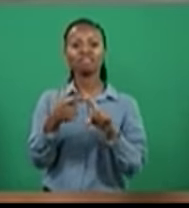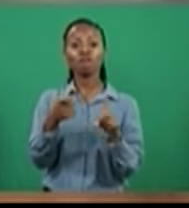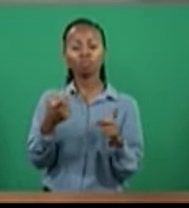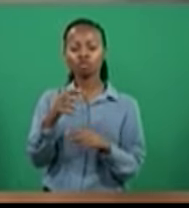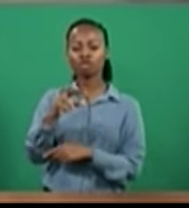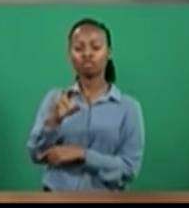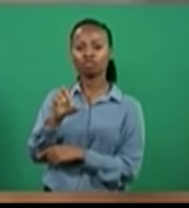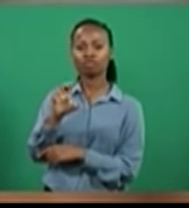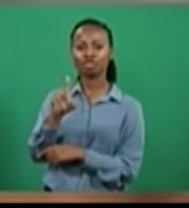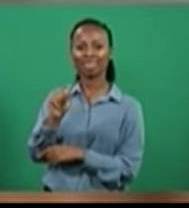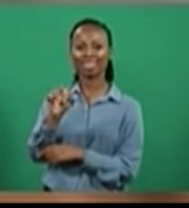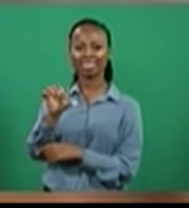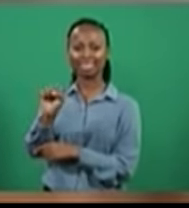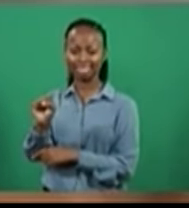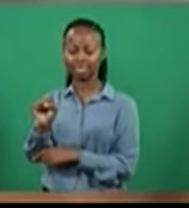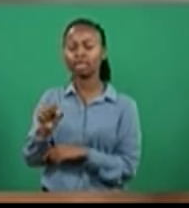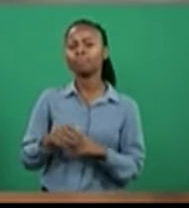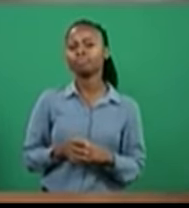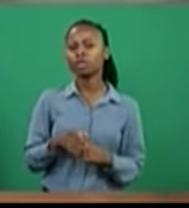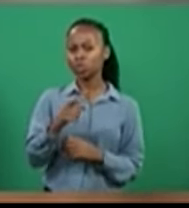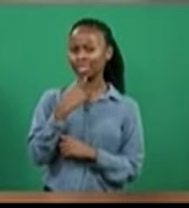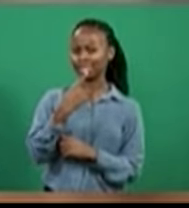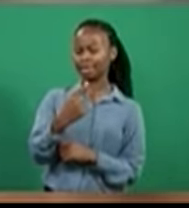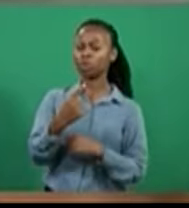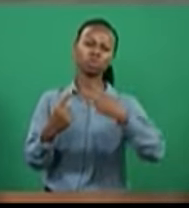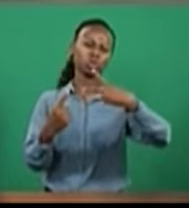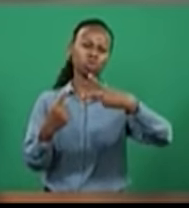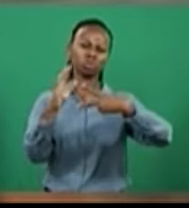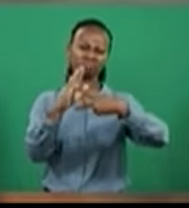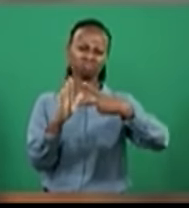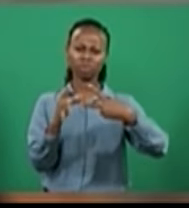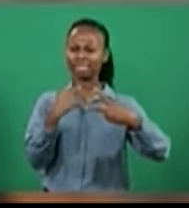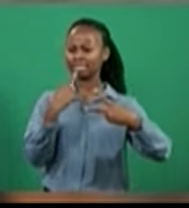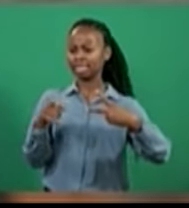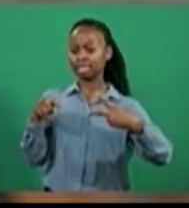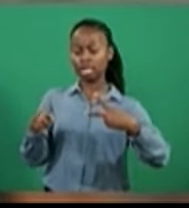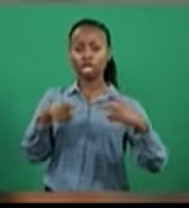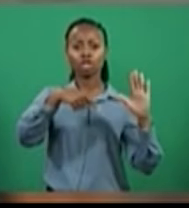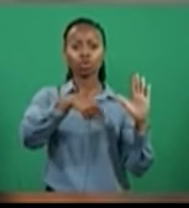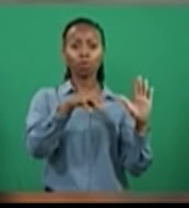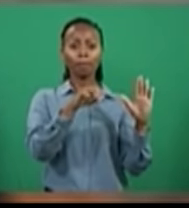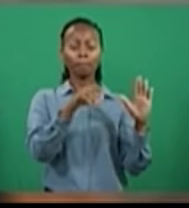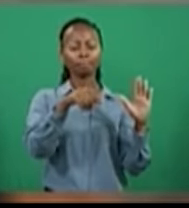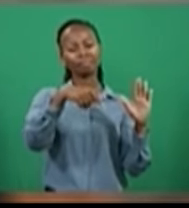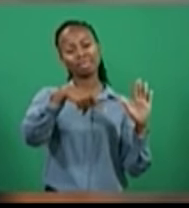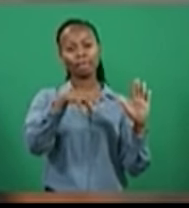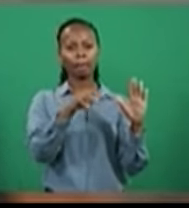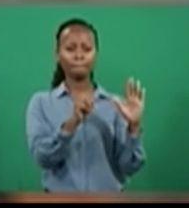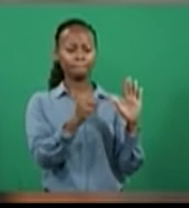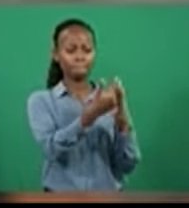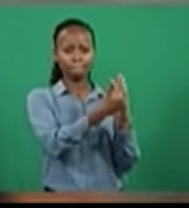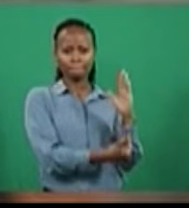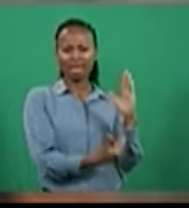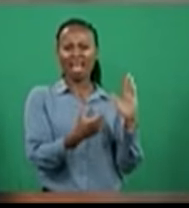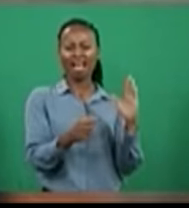policy guidance, but in QPM, you've guided for roughly a 50 basis point cut this